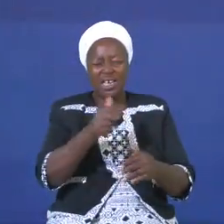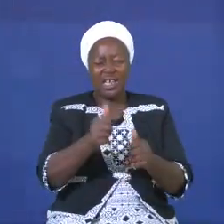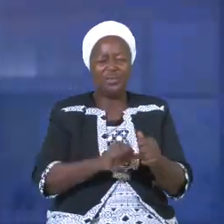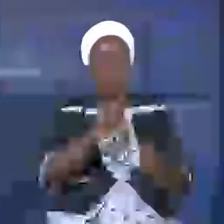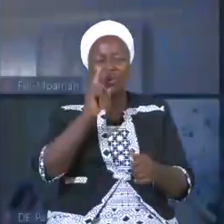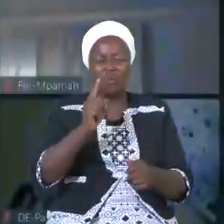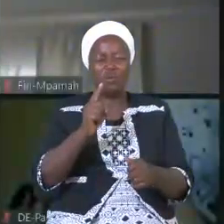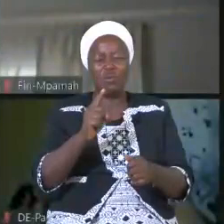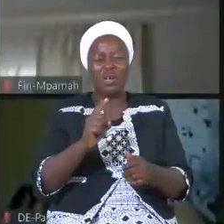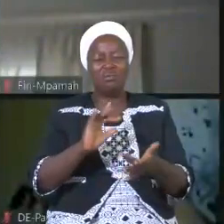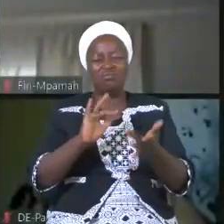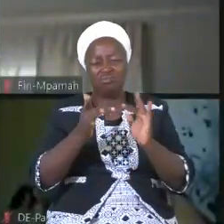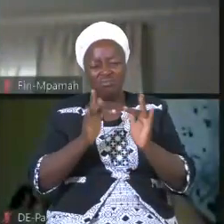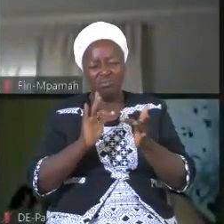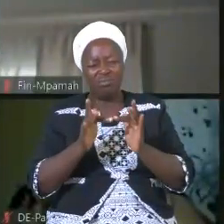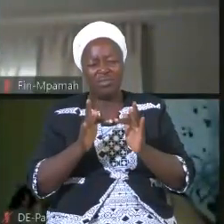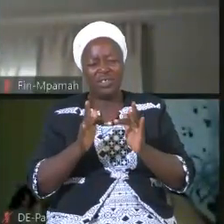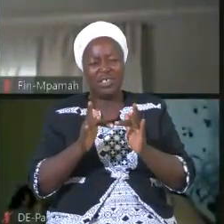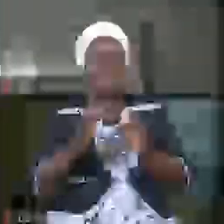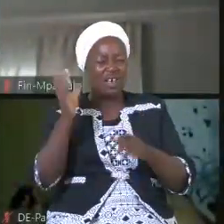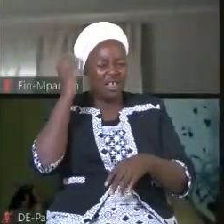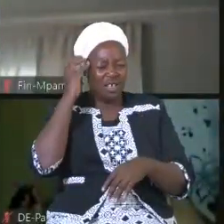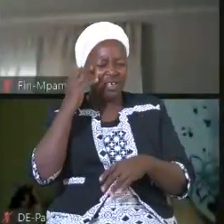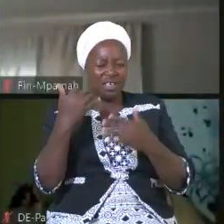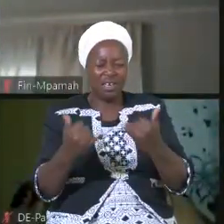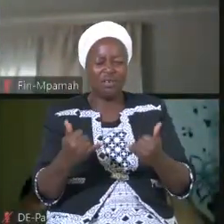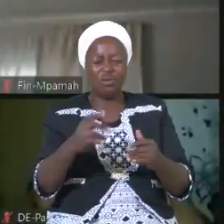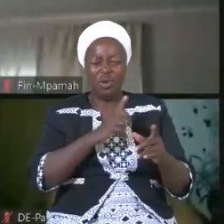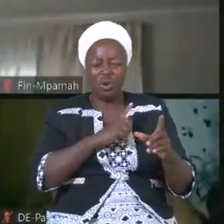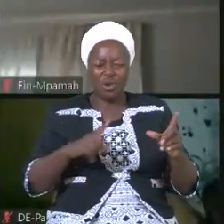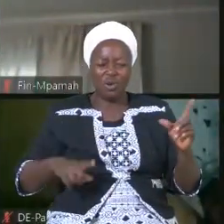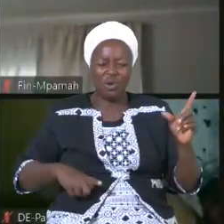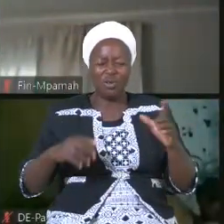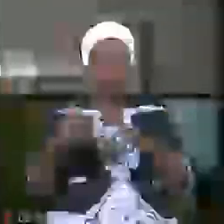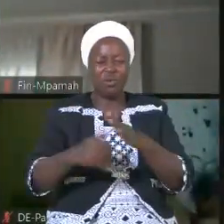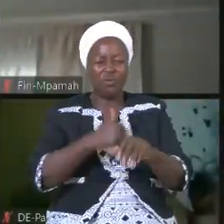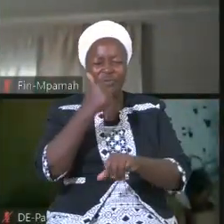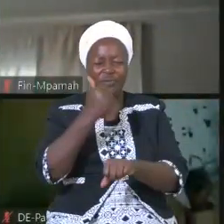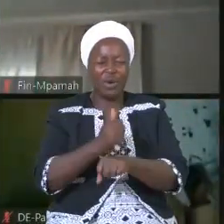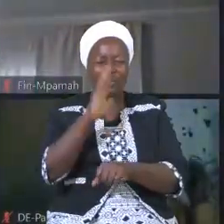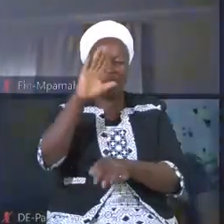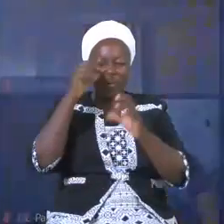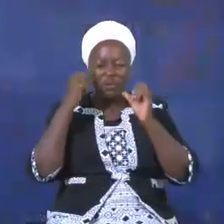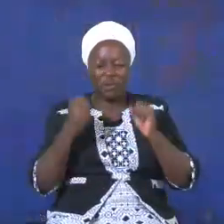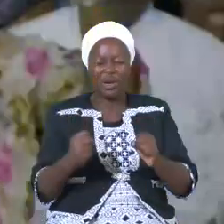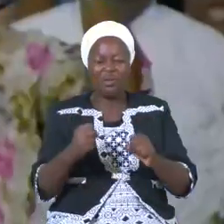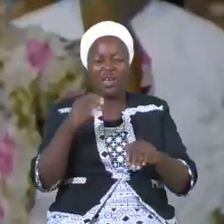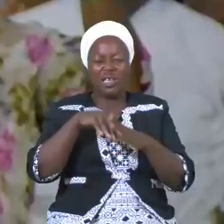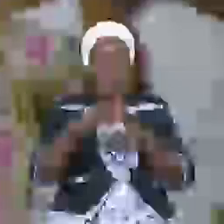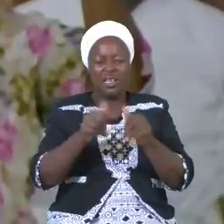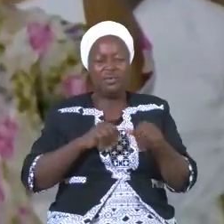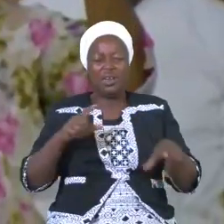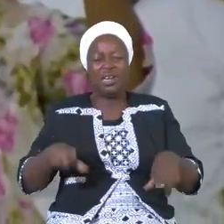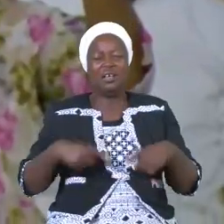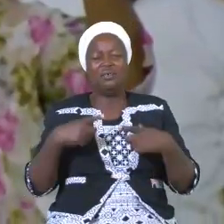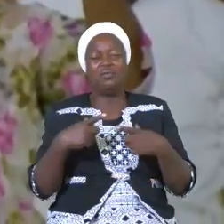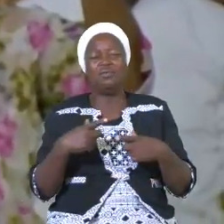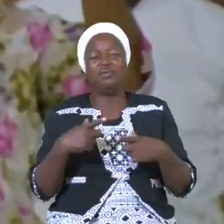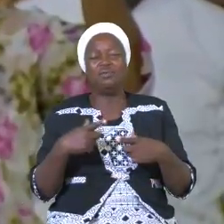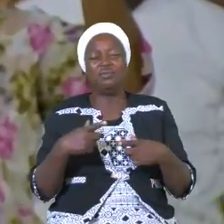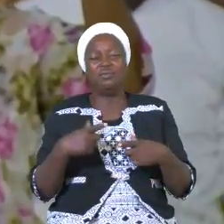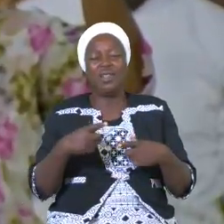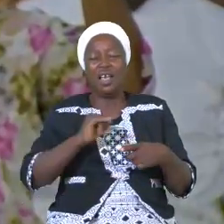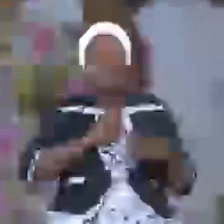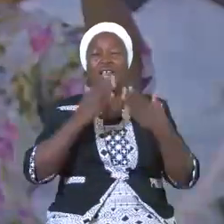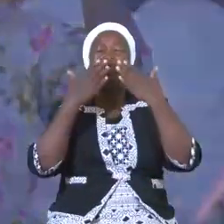online listening now lord confirm your power in every life i thank you